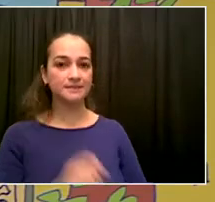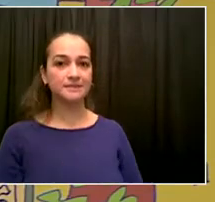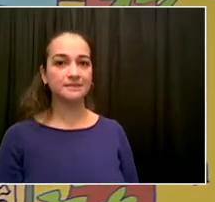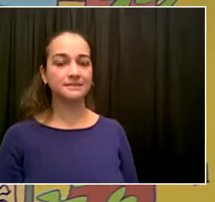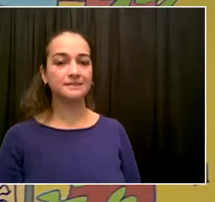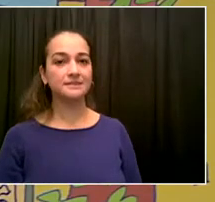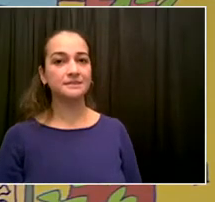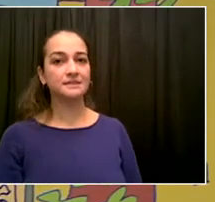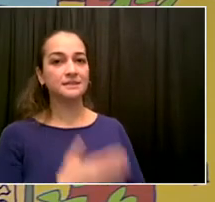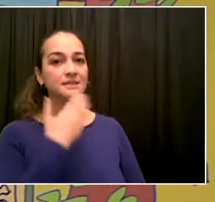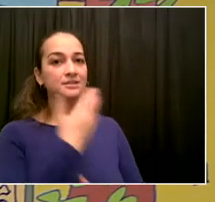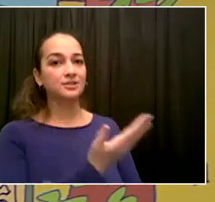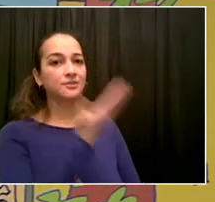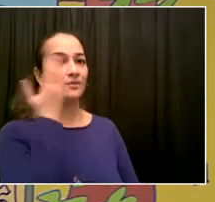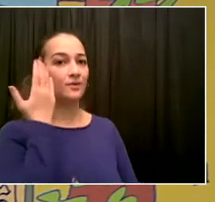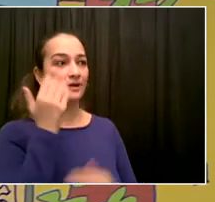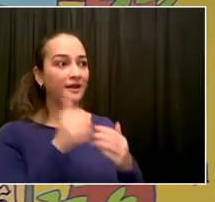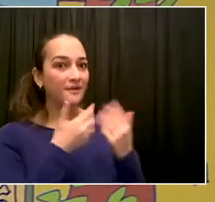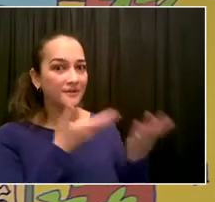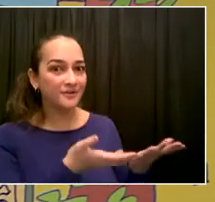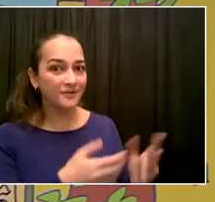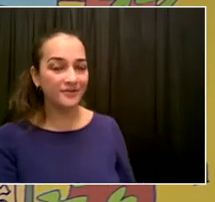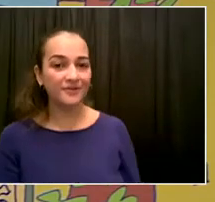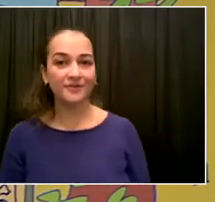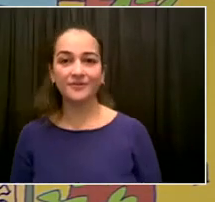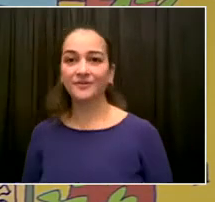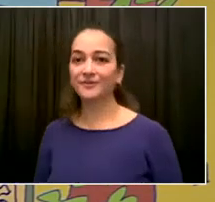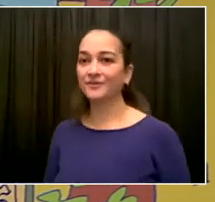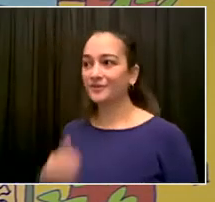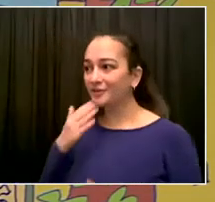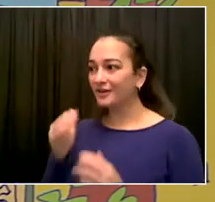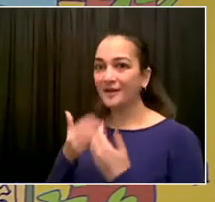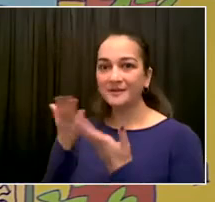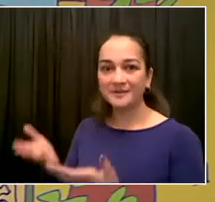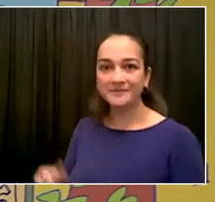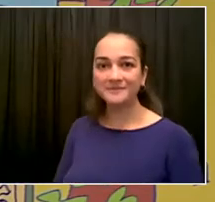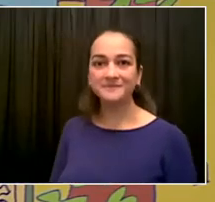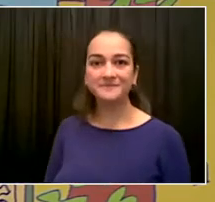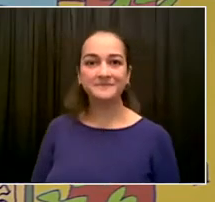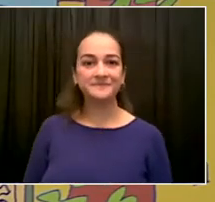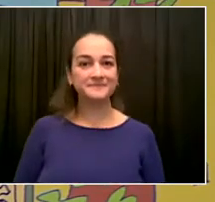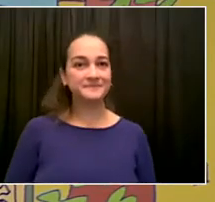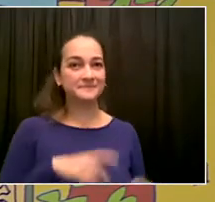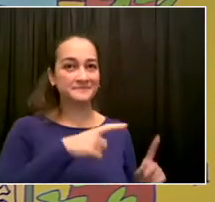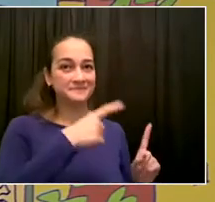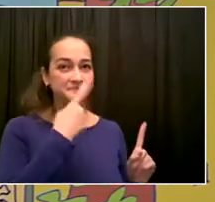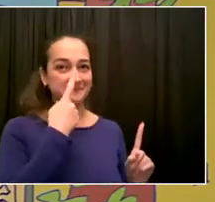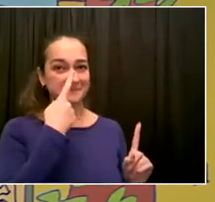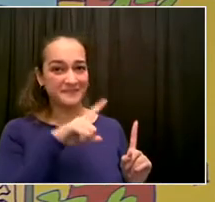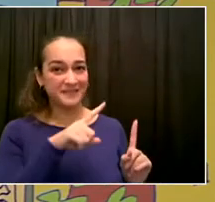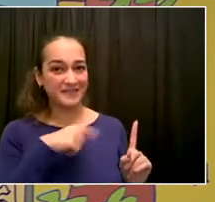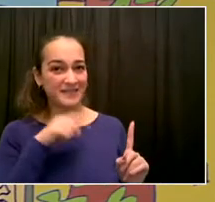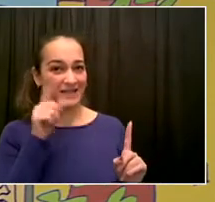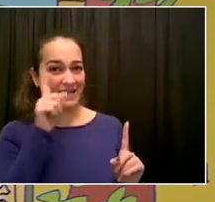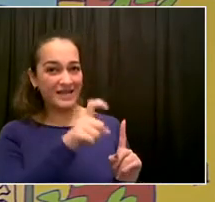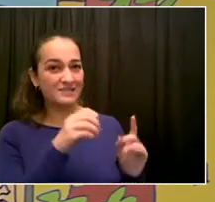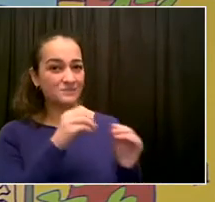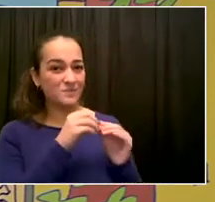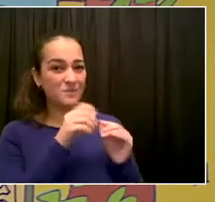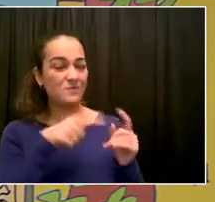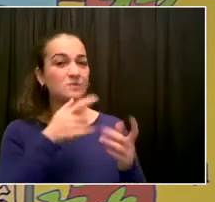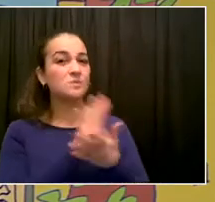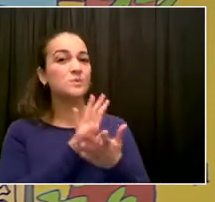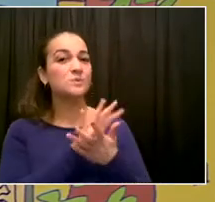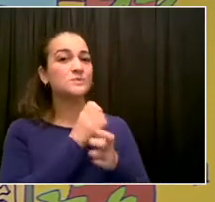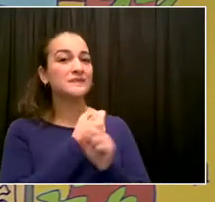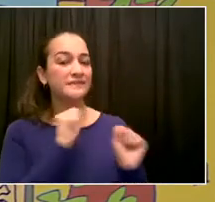like to talk to you about school safety, if you don't mind. One of the arguments that the school safety union makes,